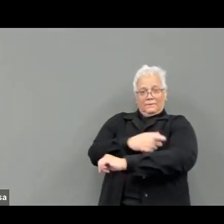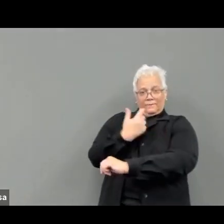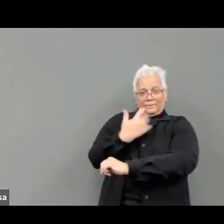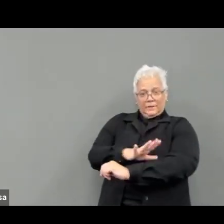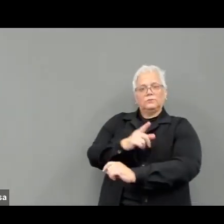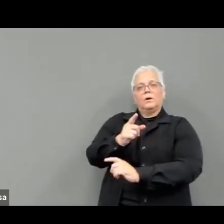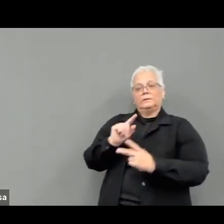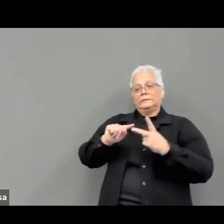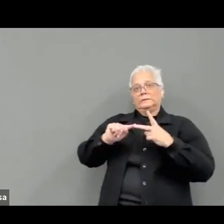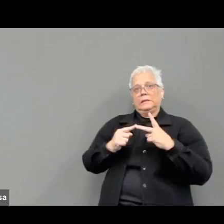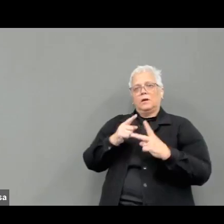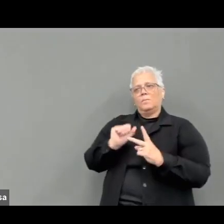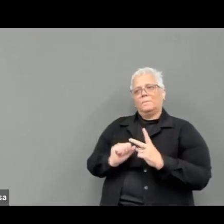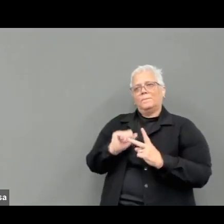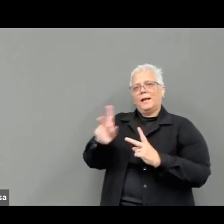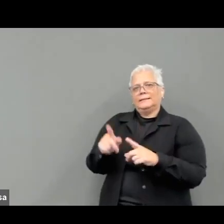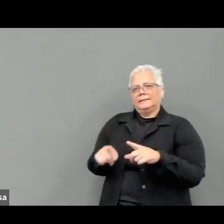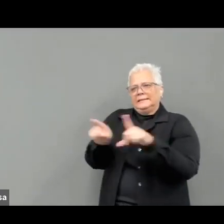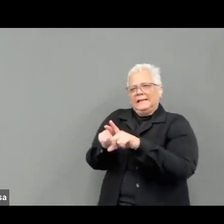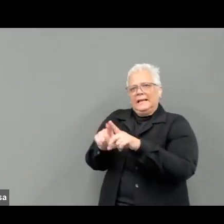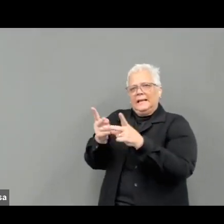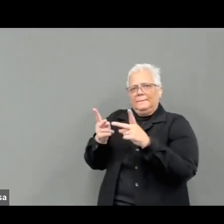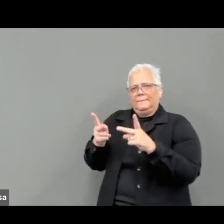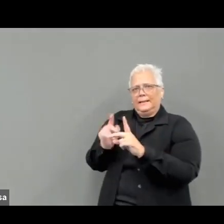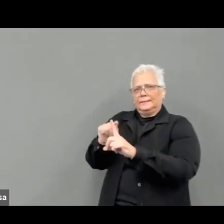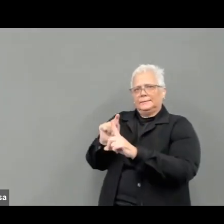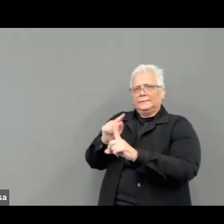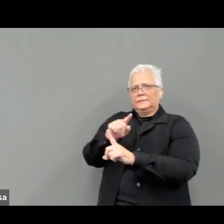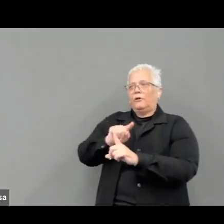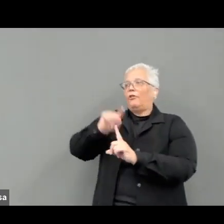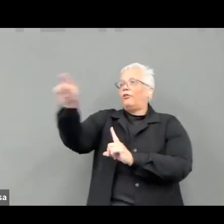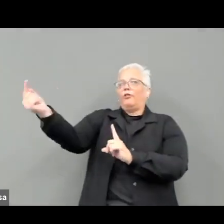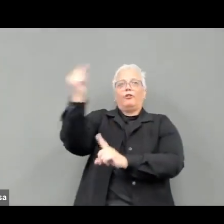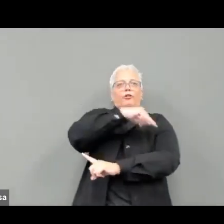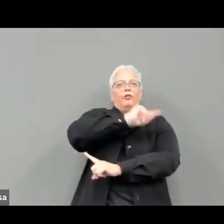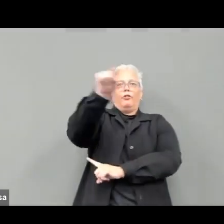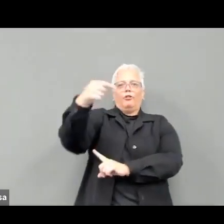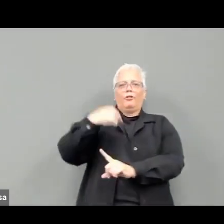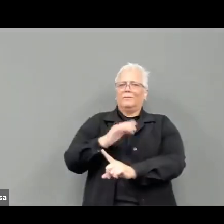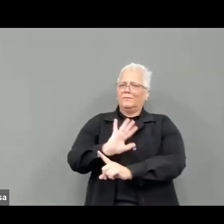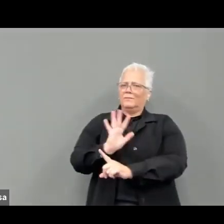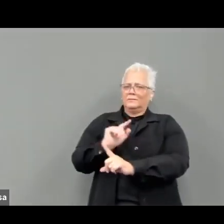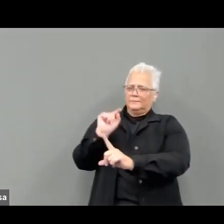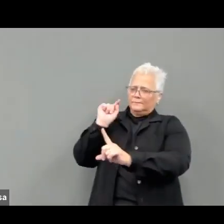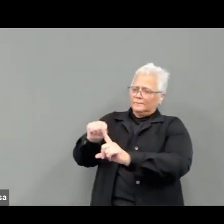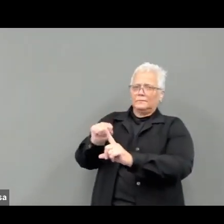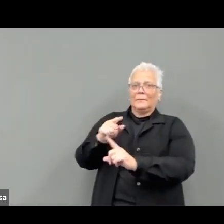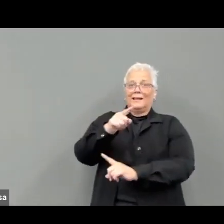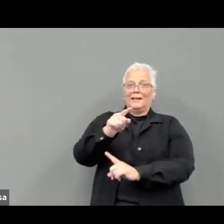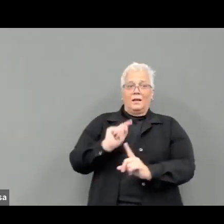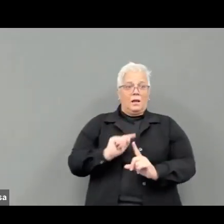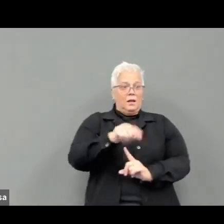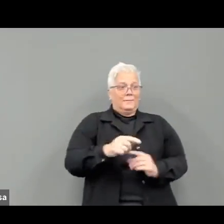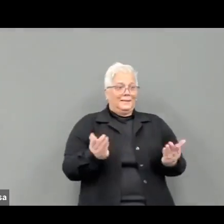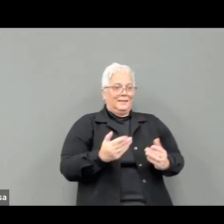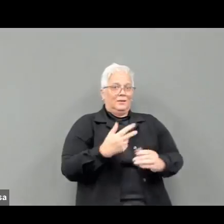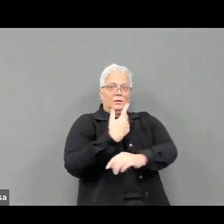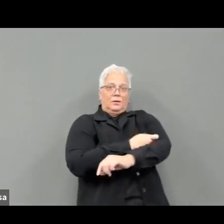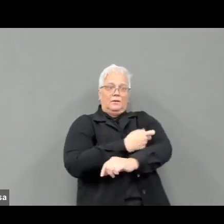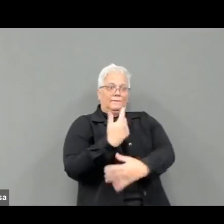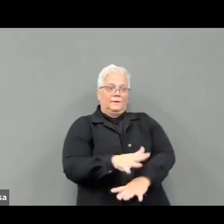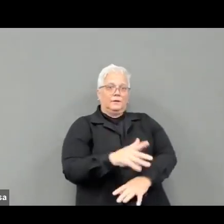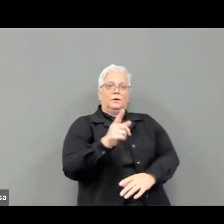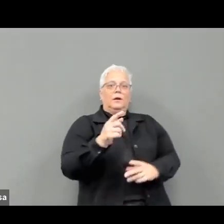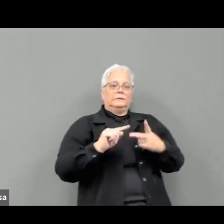community. We're happy to welcome folks here to Tulsa to help them get vaccinated, and we hope for the same hospitality in